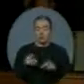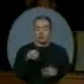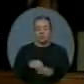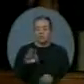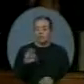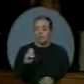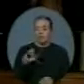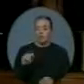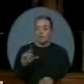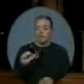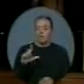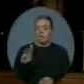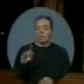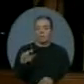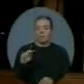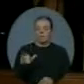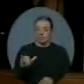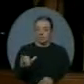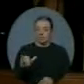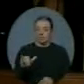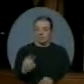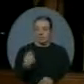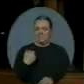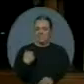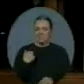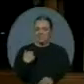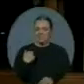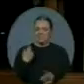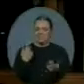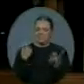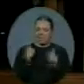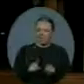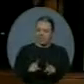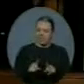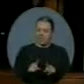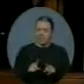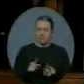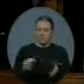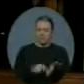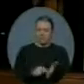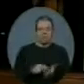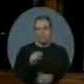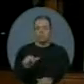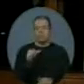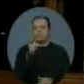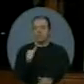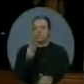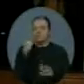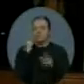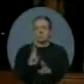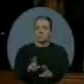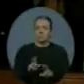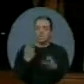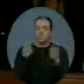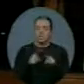of Canada to relocate them. This government ripped up that agreement. This government also walked away on 2 studies that they commissioned that said that the